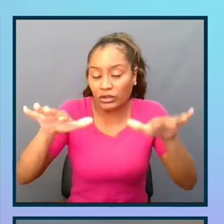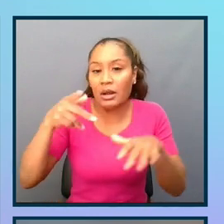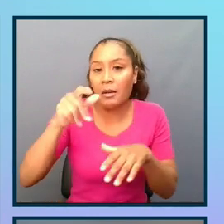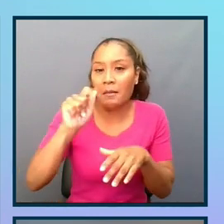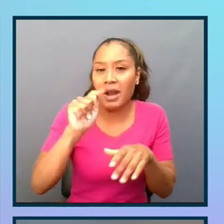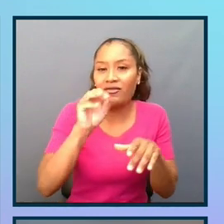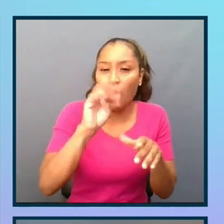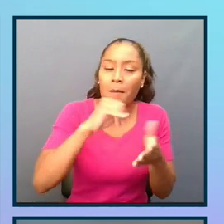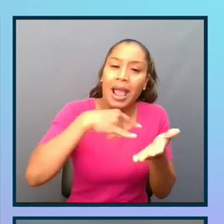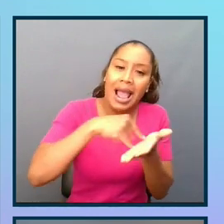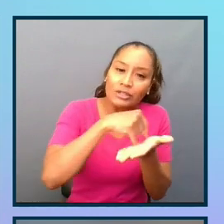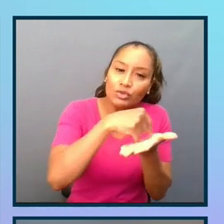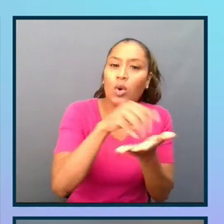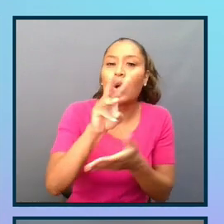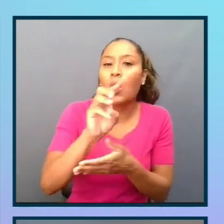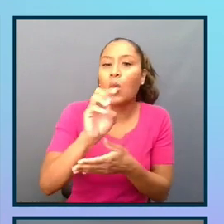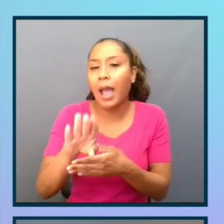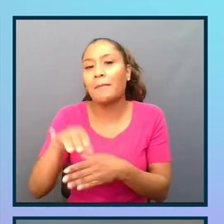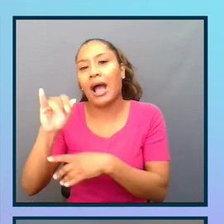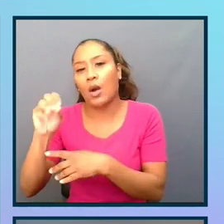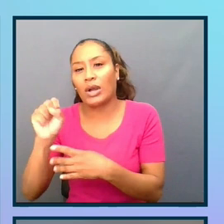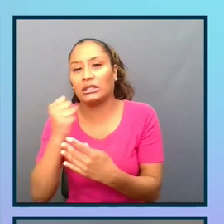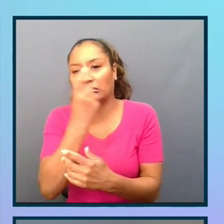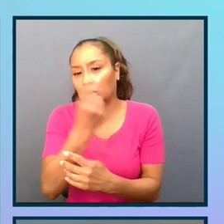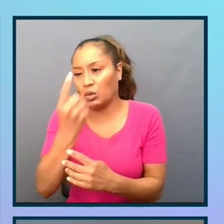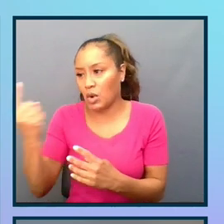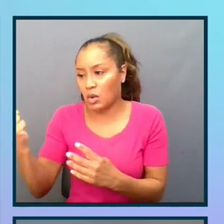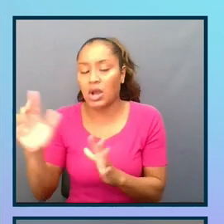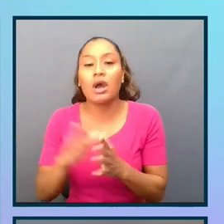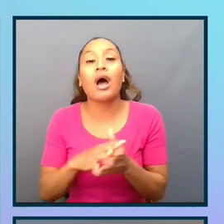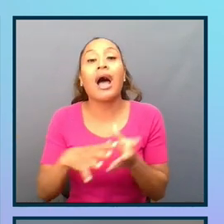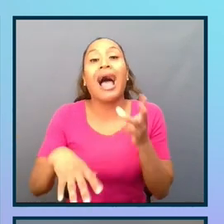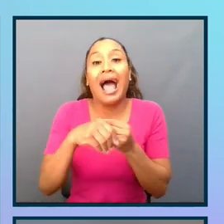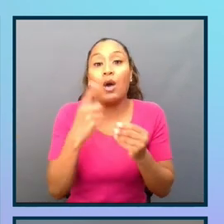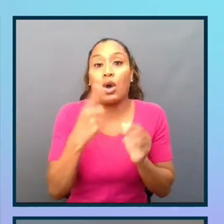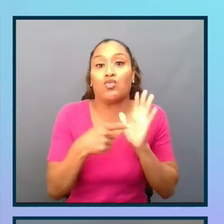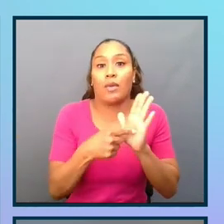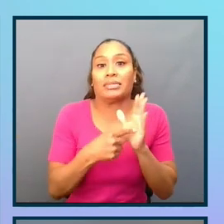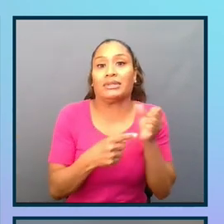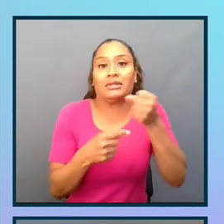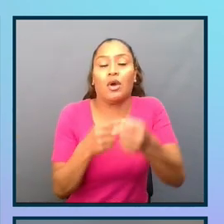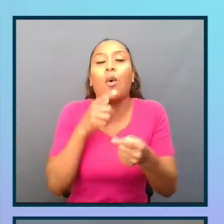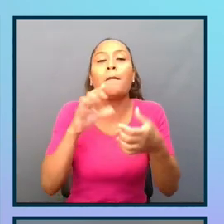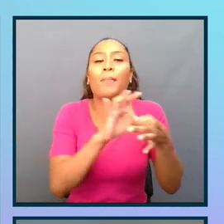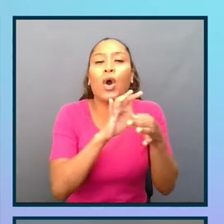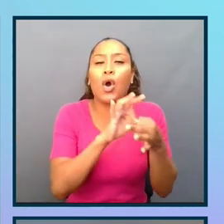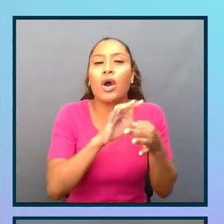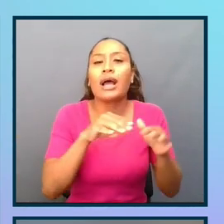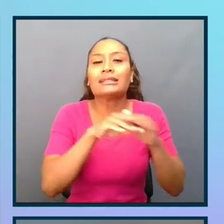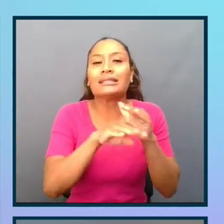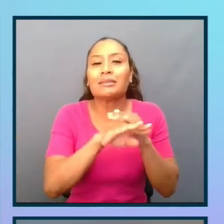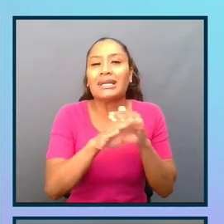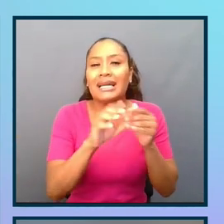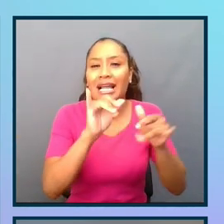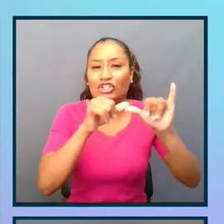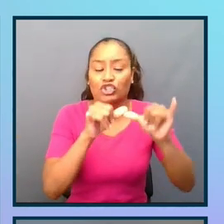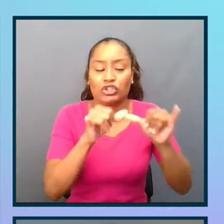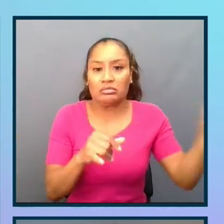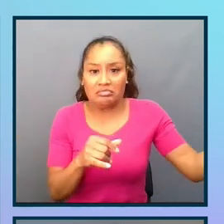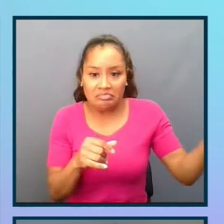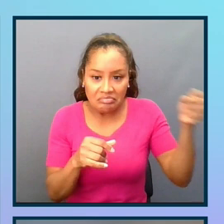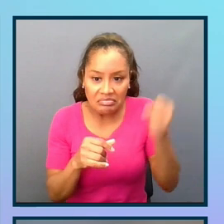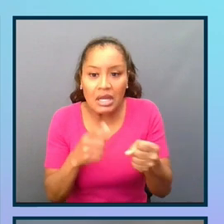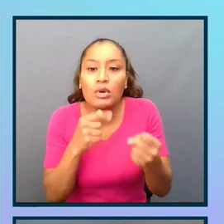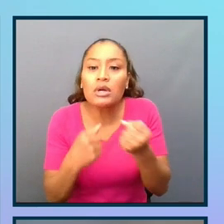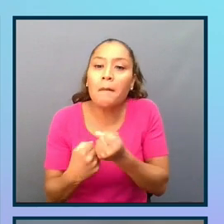Android, web, and iOS. We also had a representative from our partner program, Accessibility Engineering, to support us in